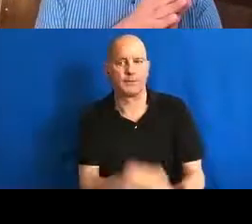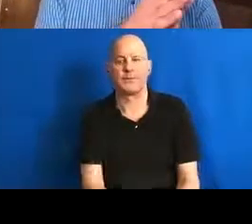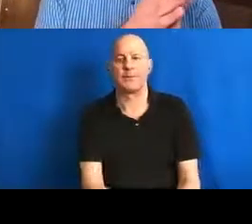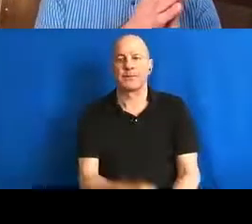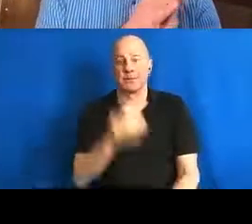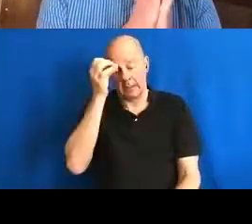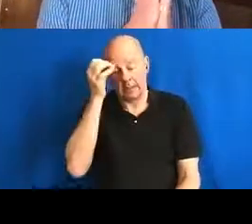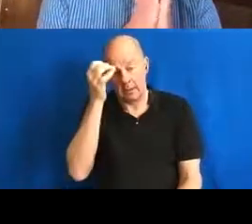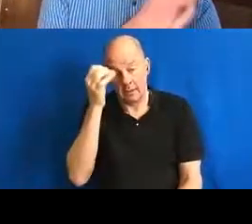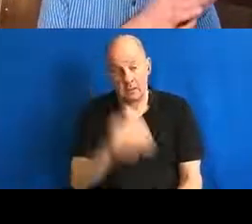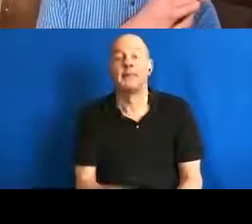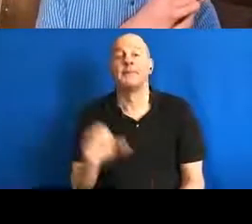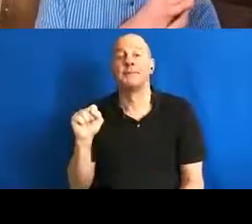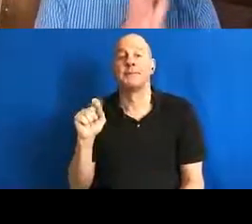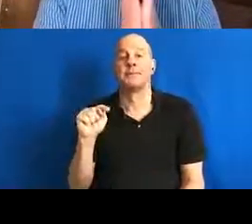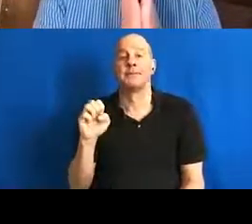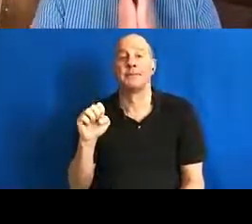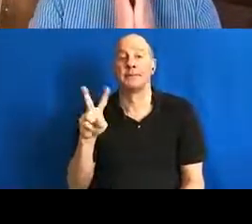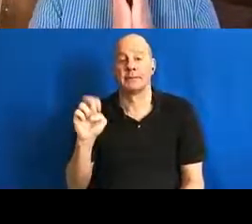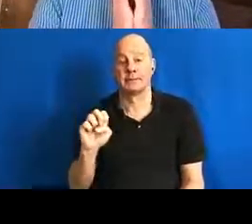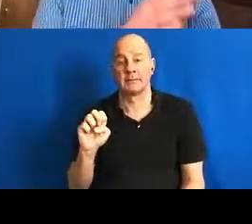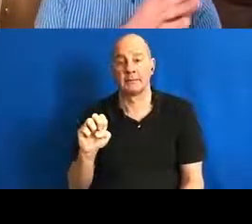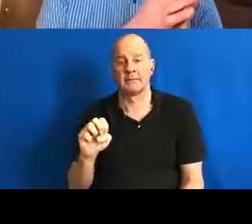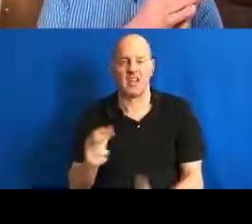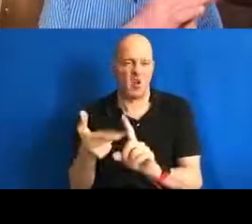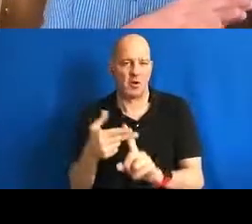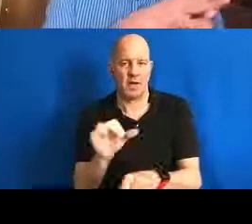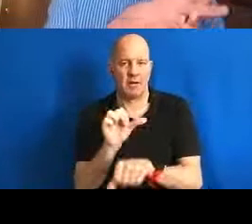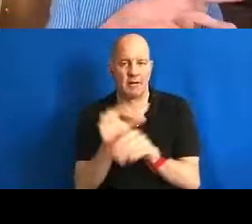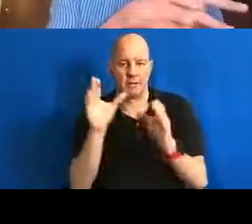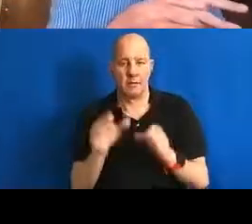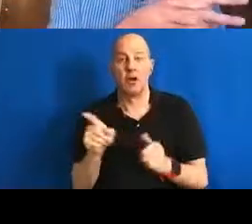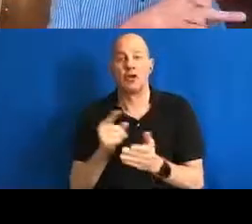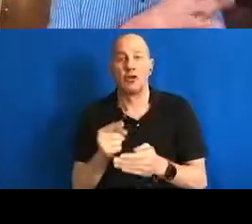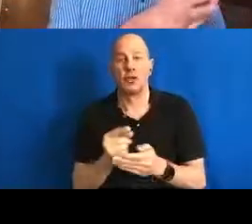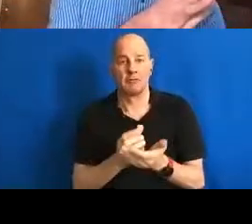Stevie, the hotel employee, generated a certain amount